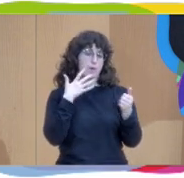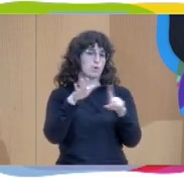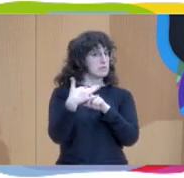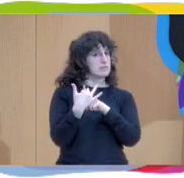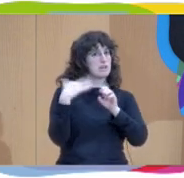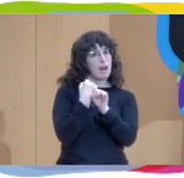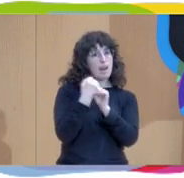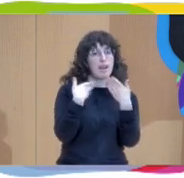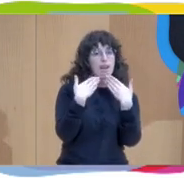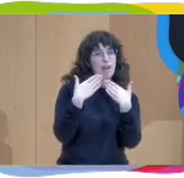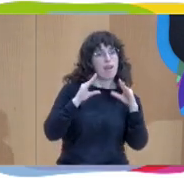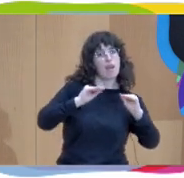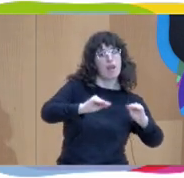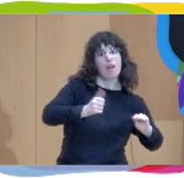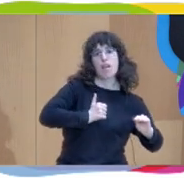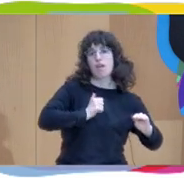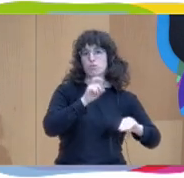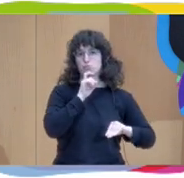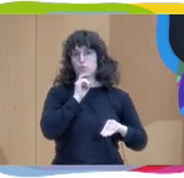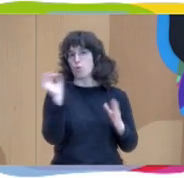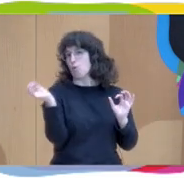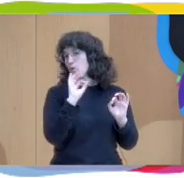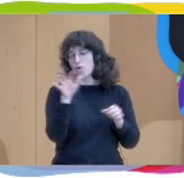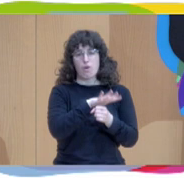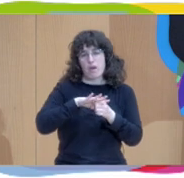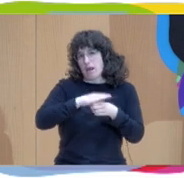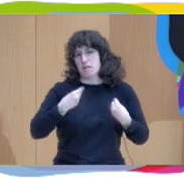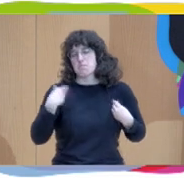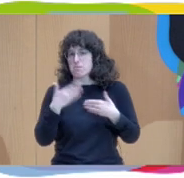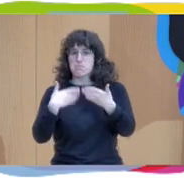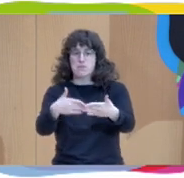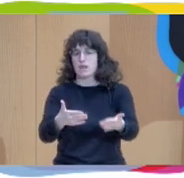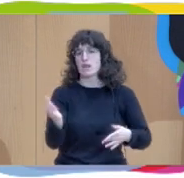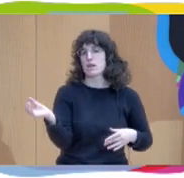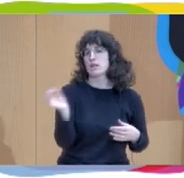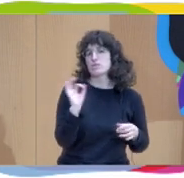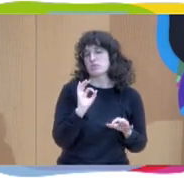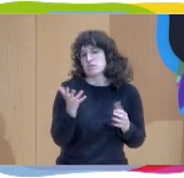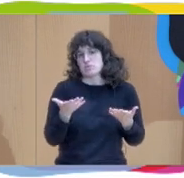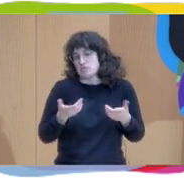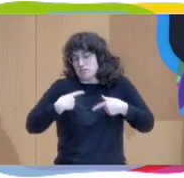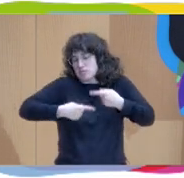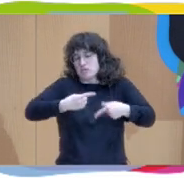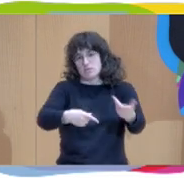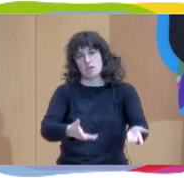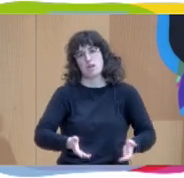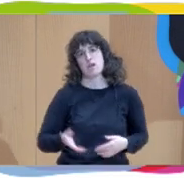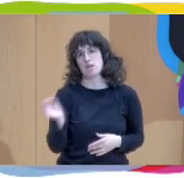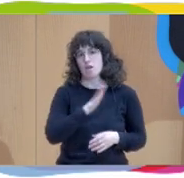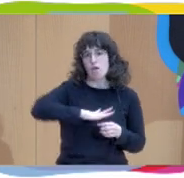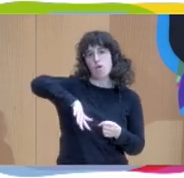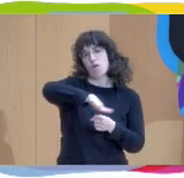living or maybe in school context. Everywhere people have their everyday life.